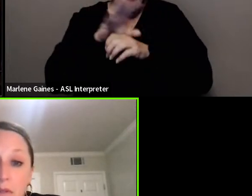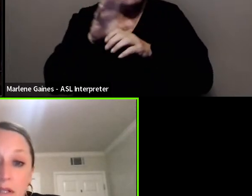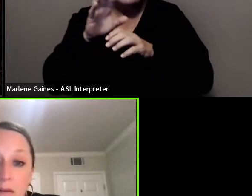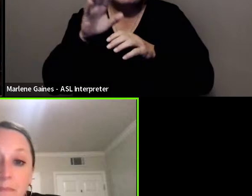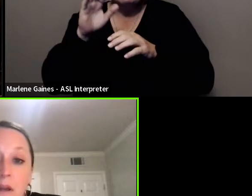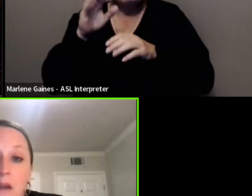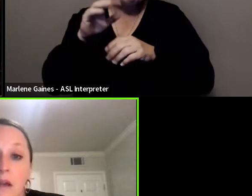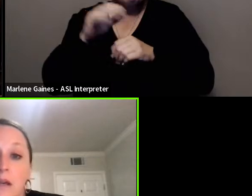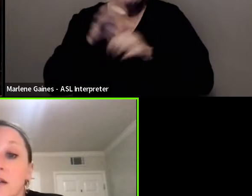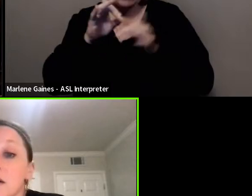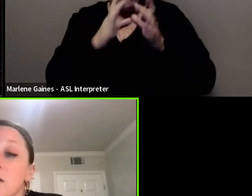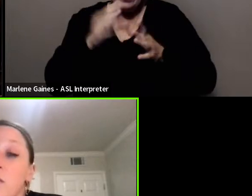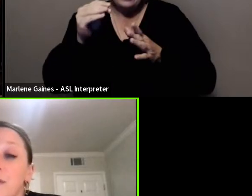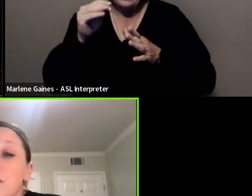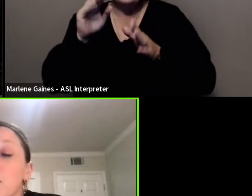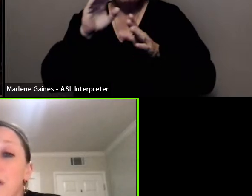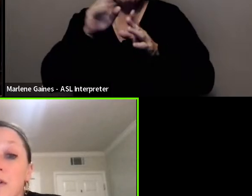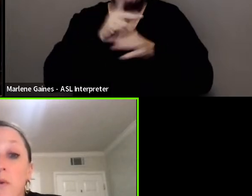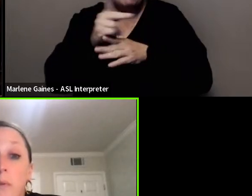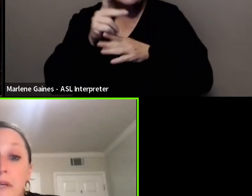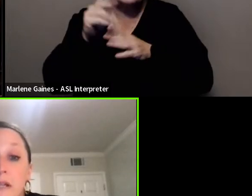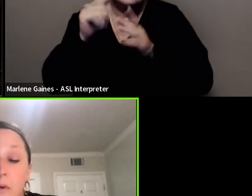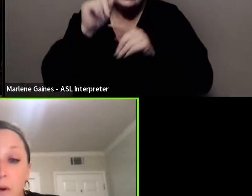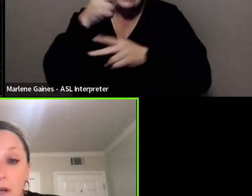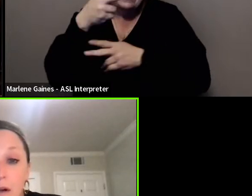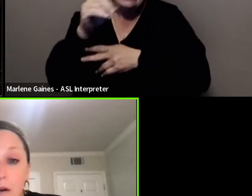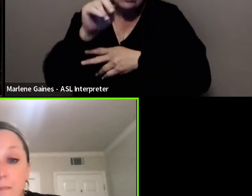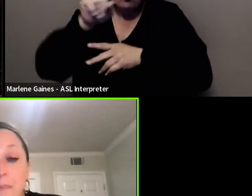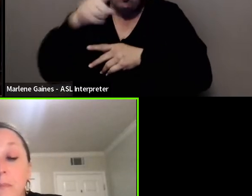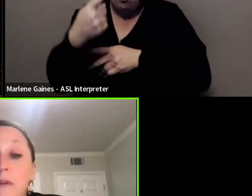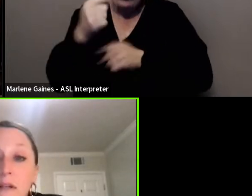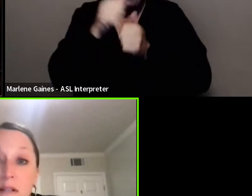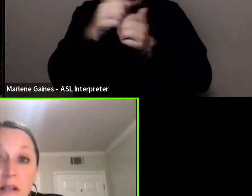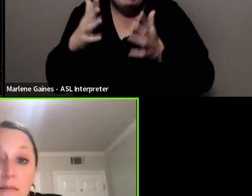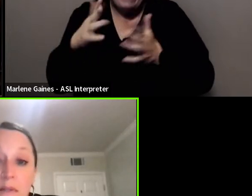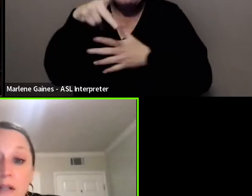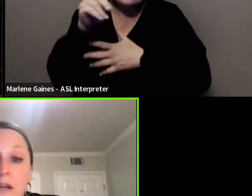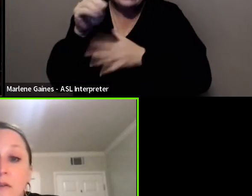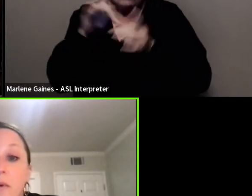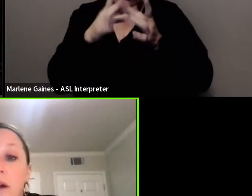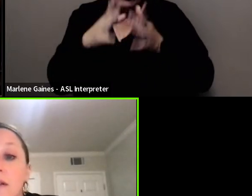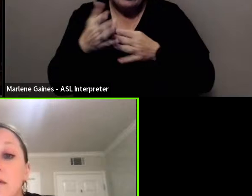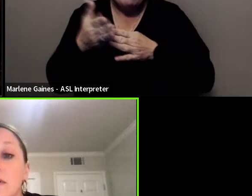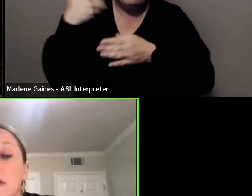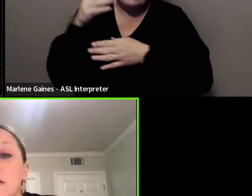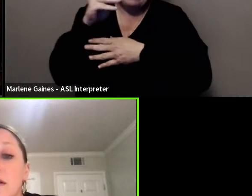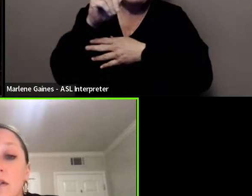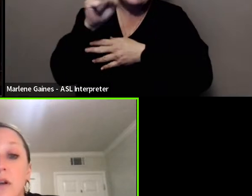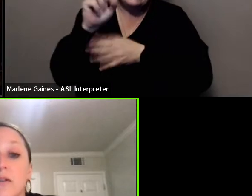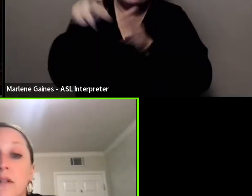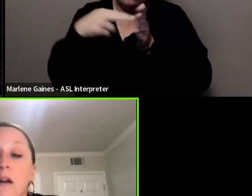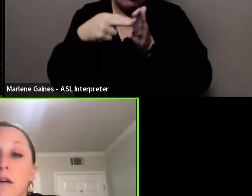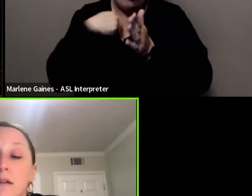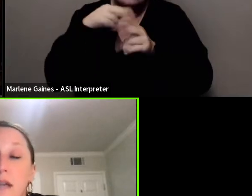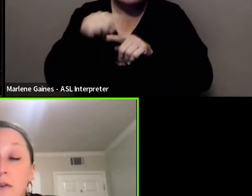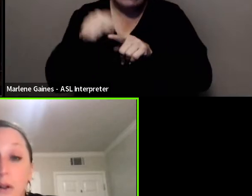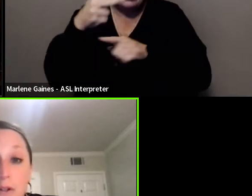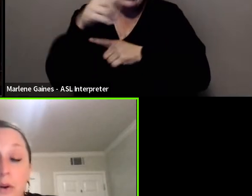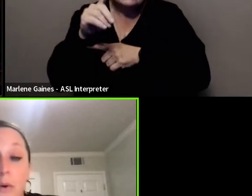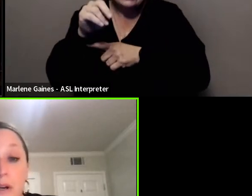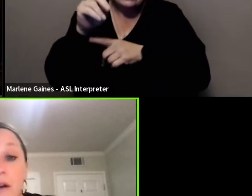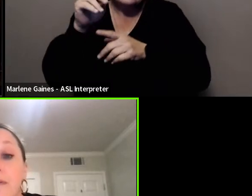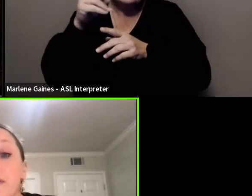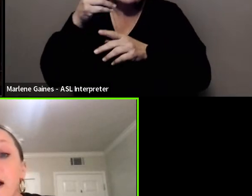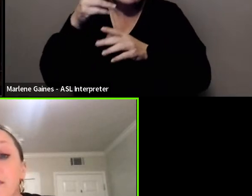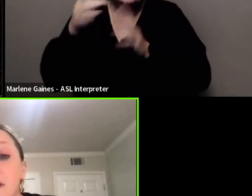professional development team. Hillsdale is the only school without a sole PD coordinator. Previous to the MTSS role, I served as Hillsdale's instructional